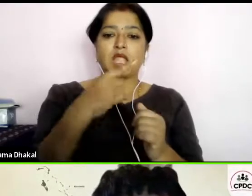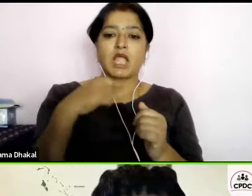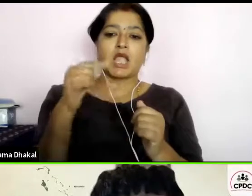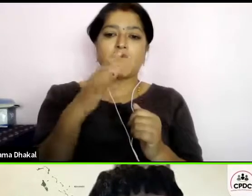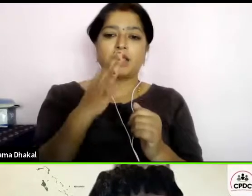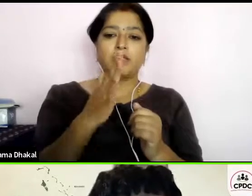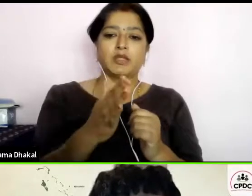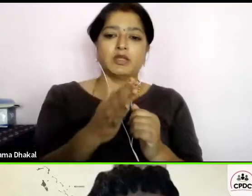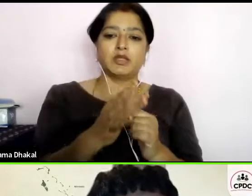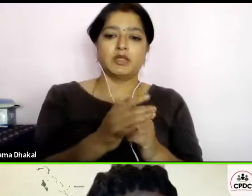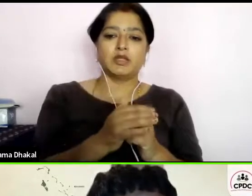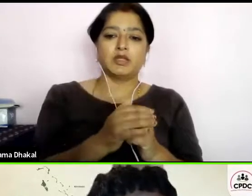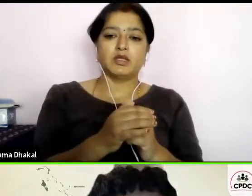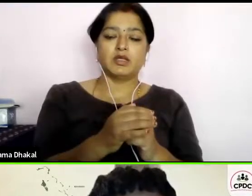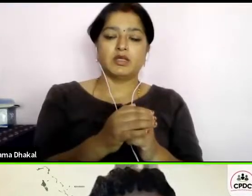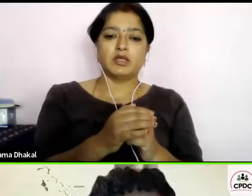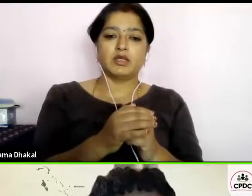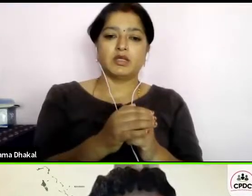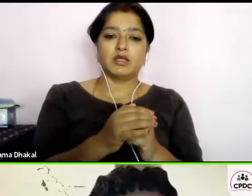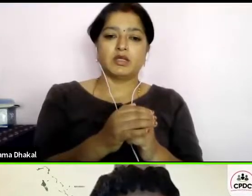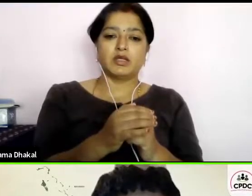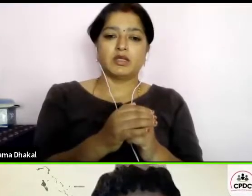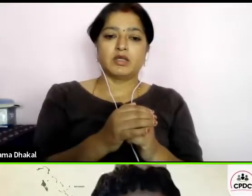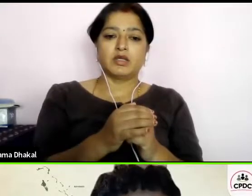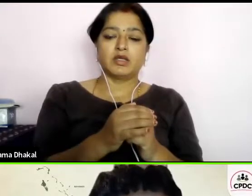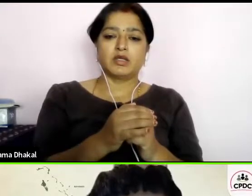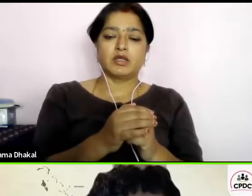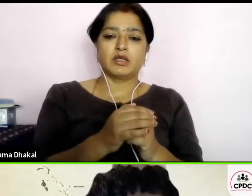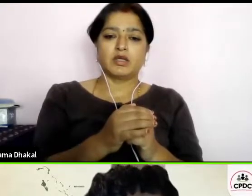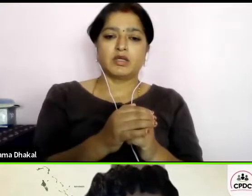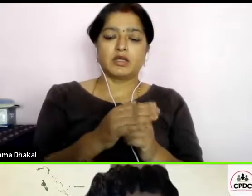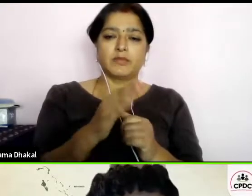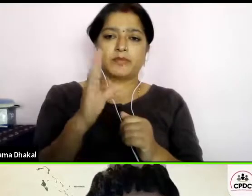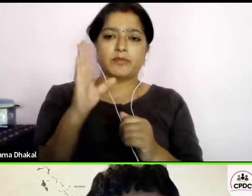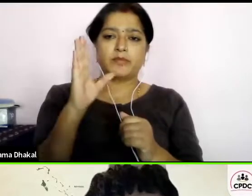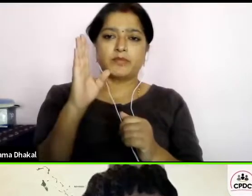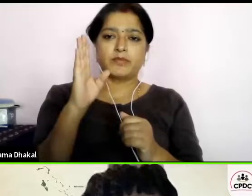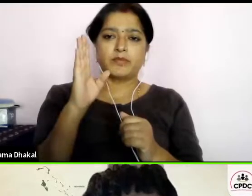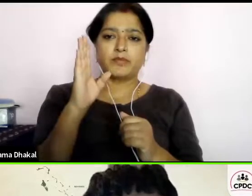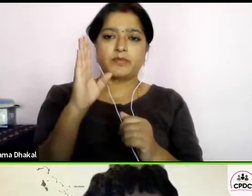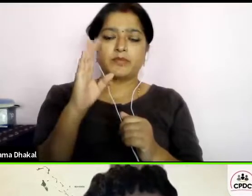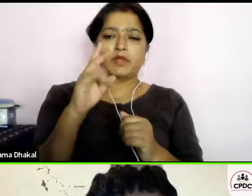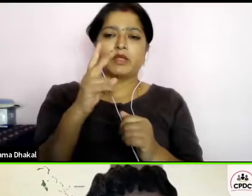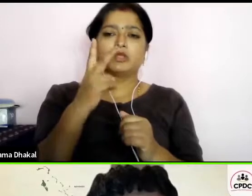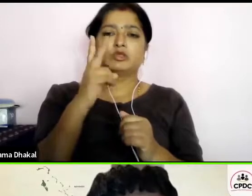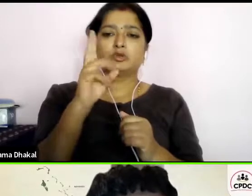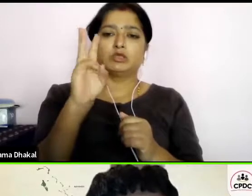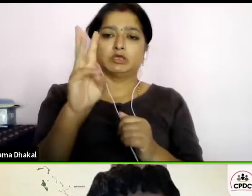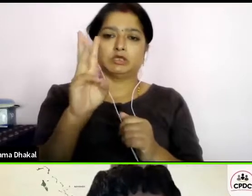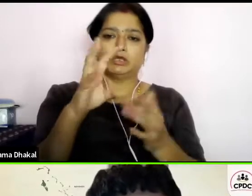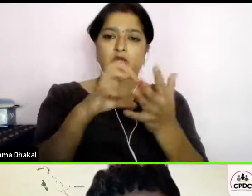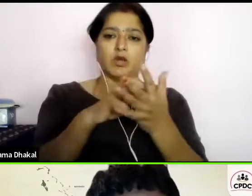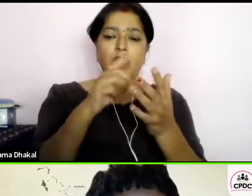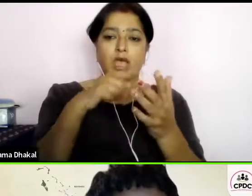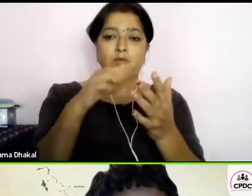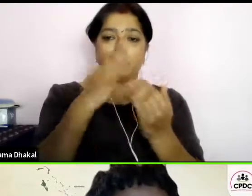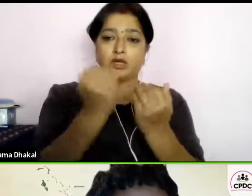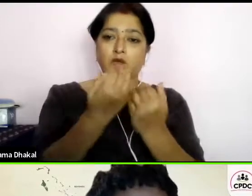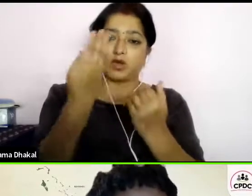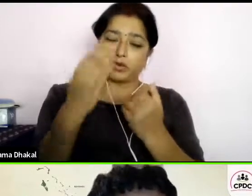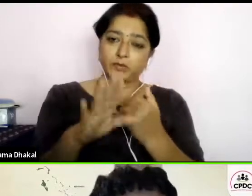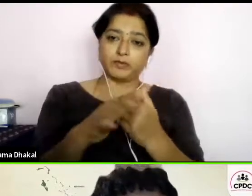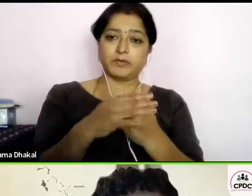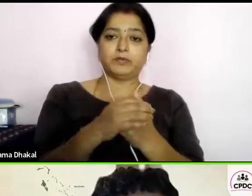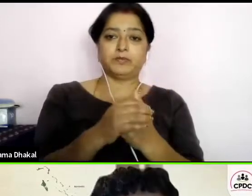countries, being Barbados, Antigua and Bermuda, and Grenada. And then COVID happened and I was not able to do a single trip.